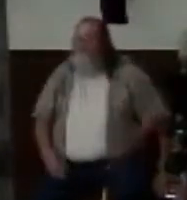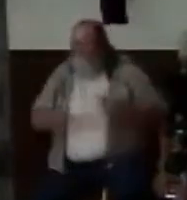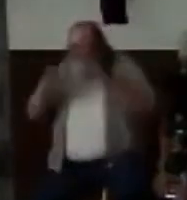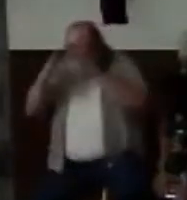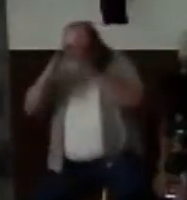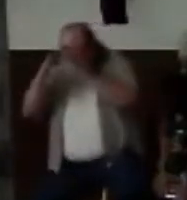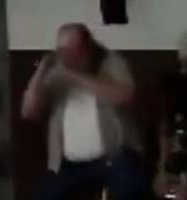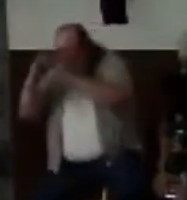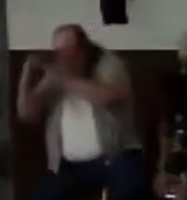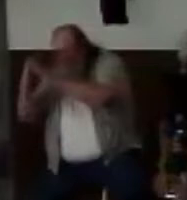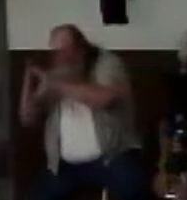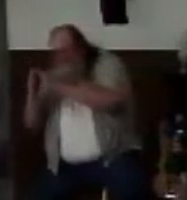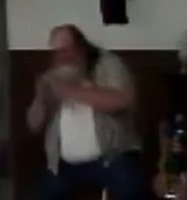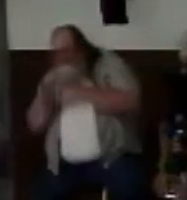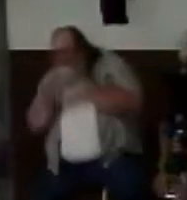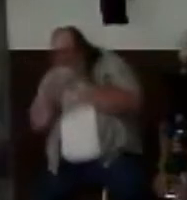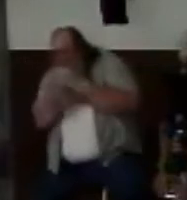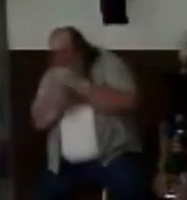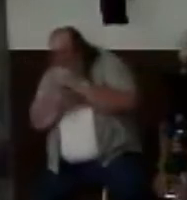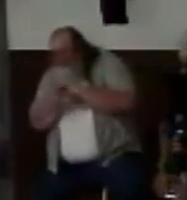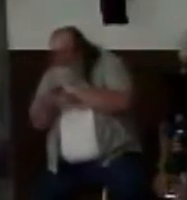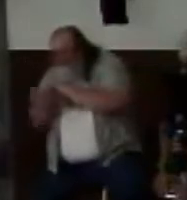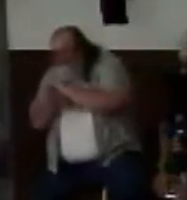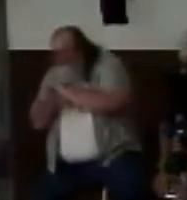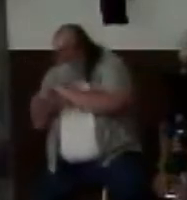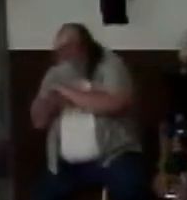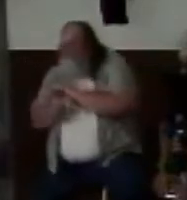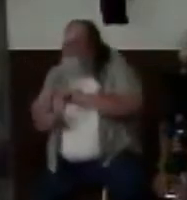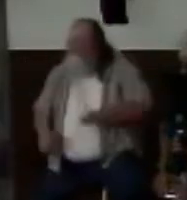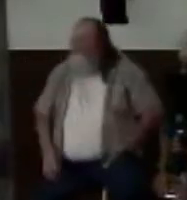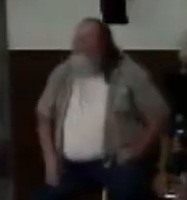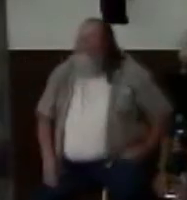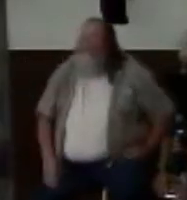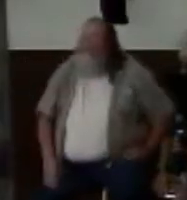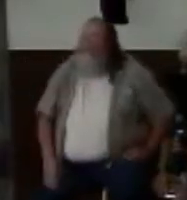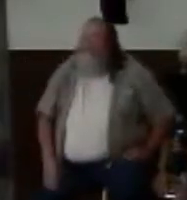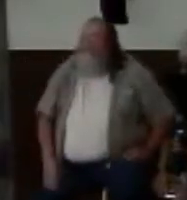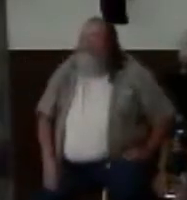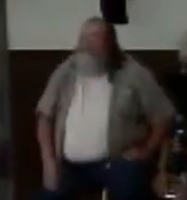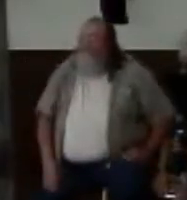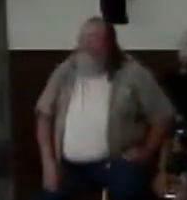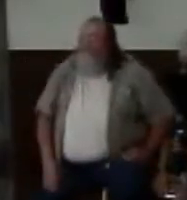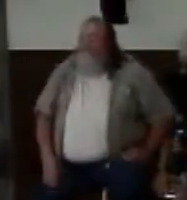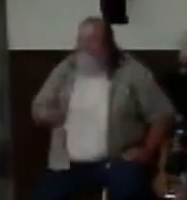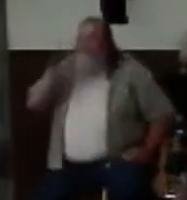look at today is the third of three and the seventh of seven.